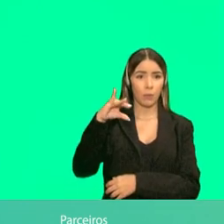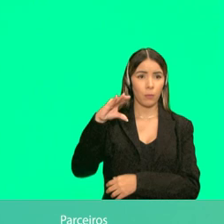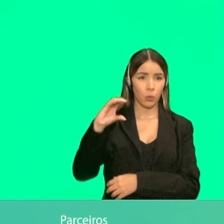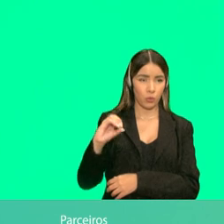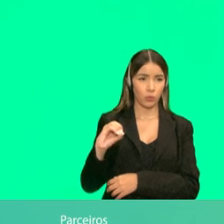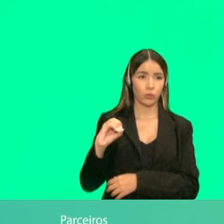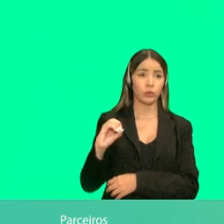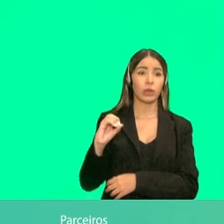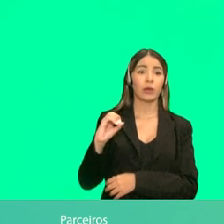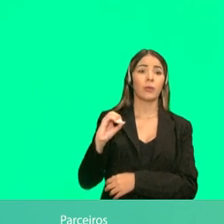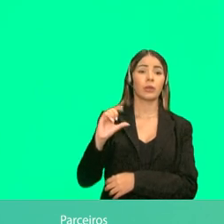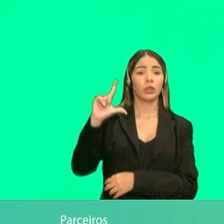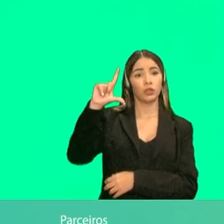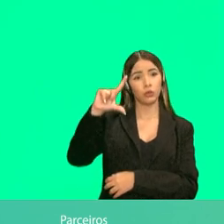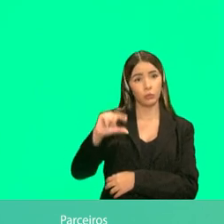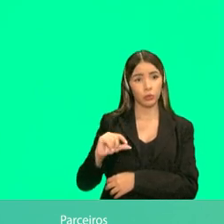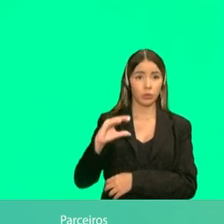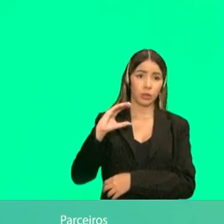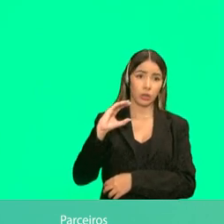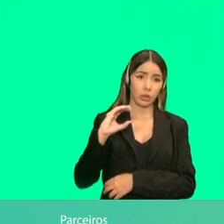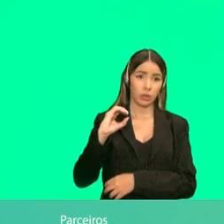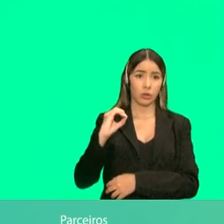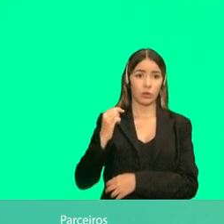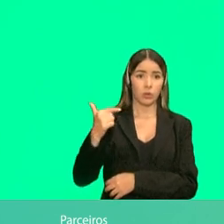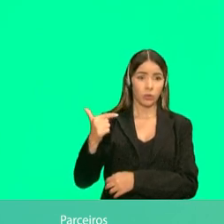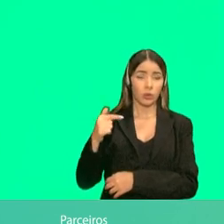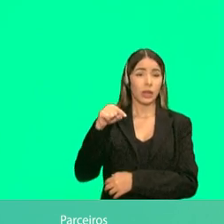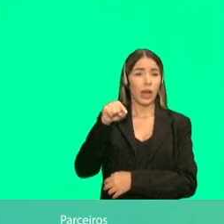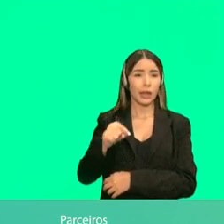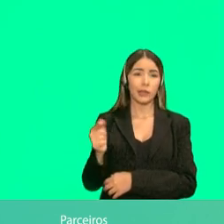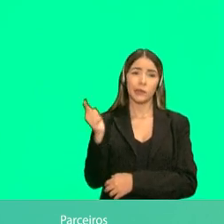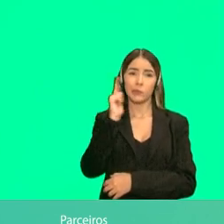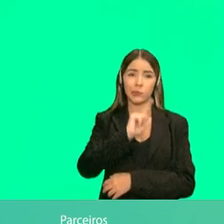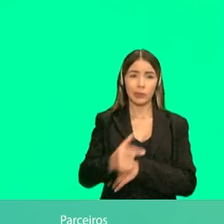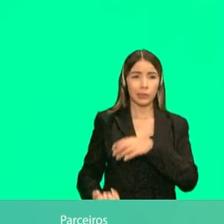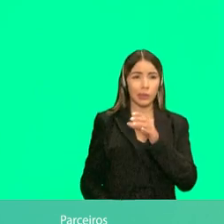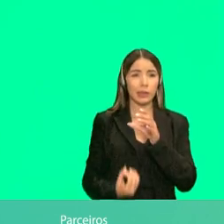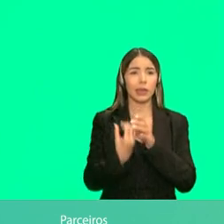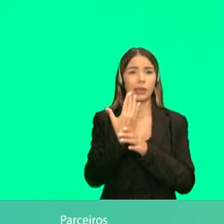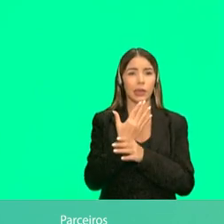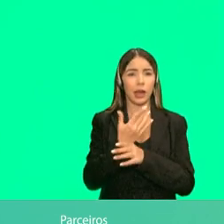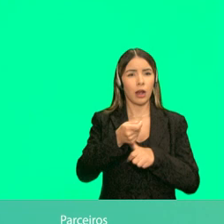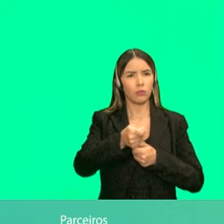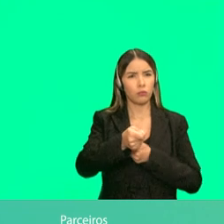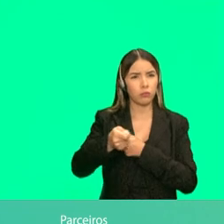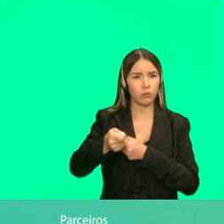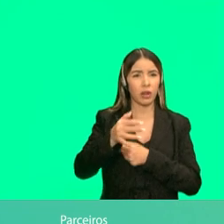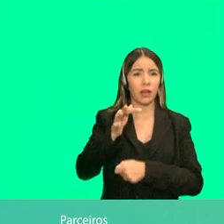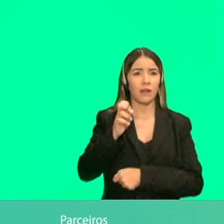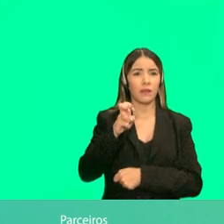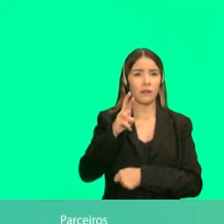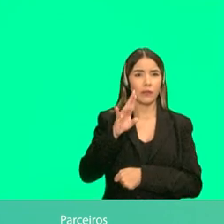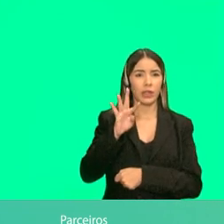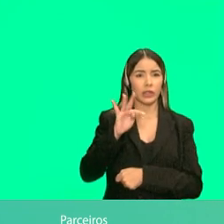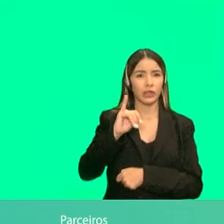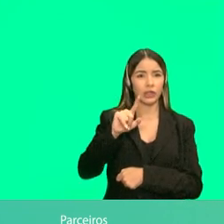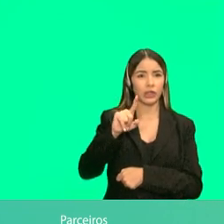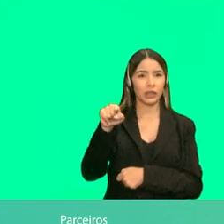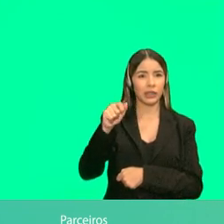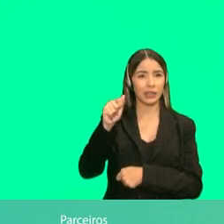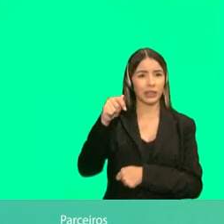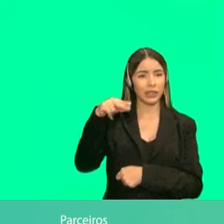for sustainable fuel for navigation and other uses. We have a project, a solar project in